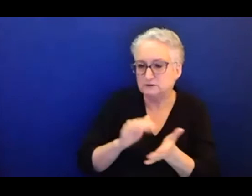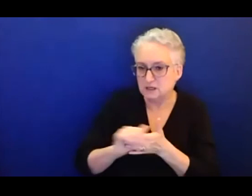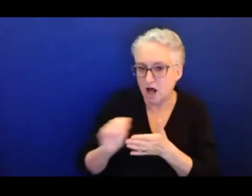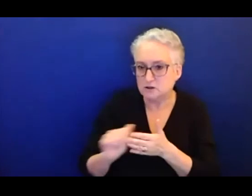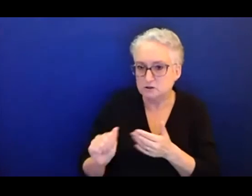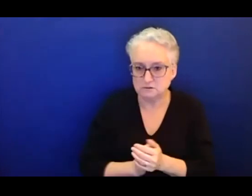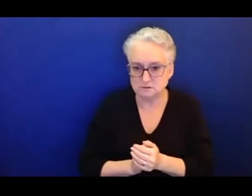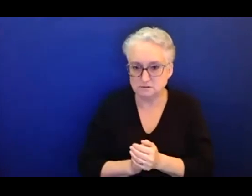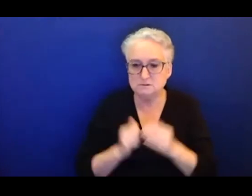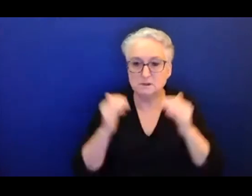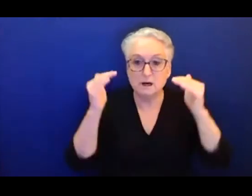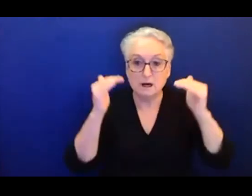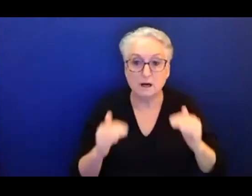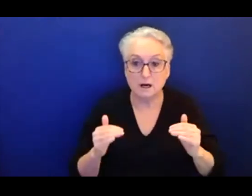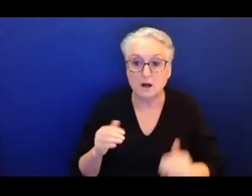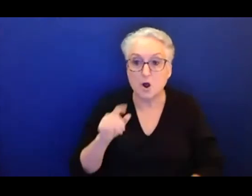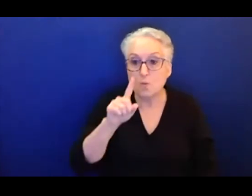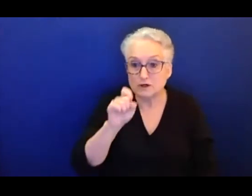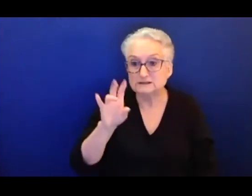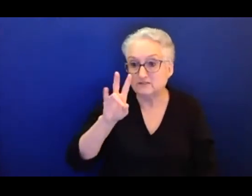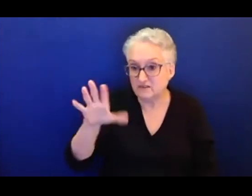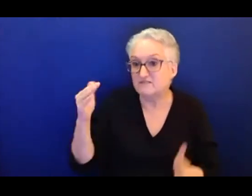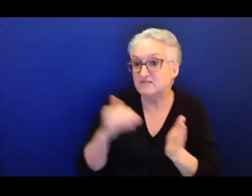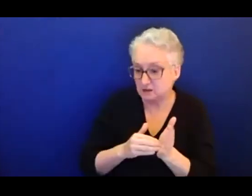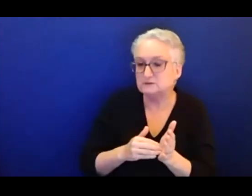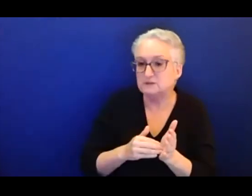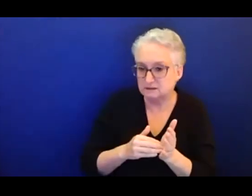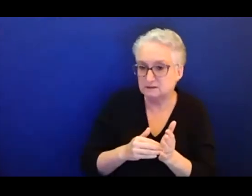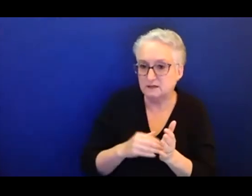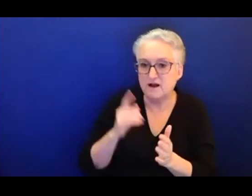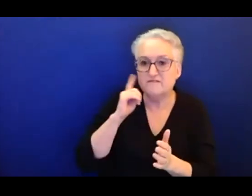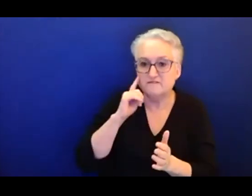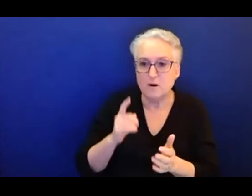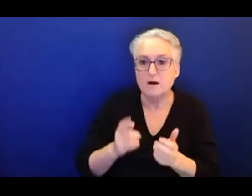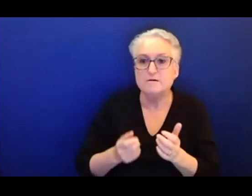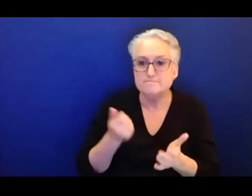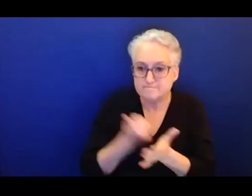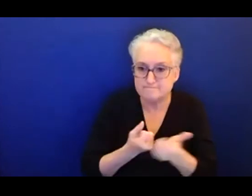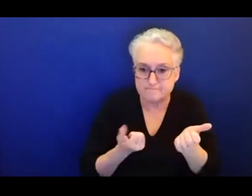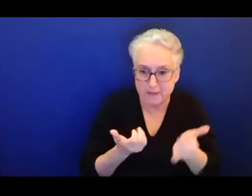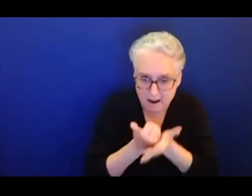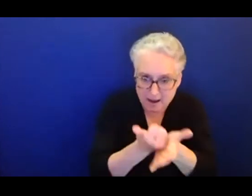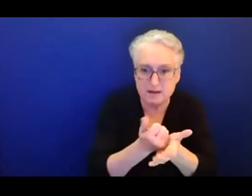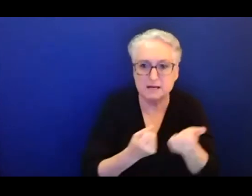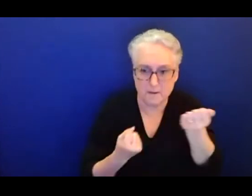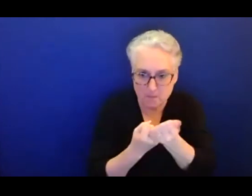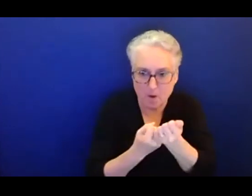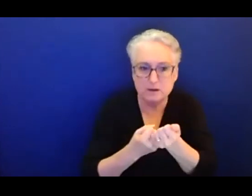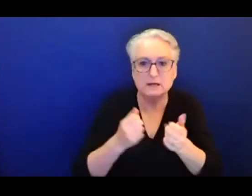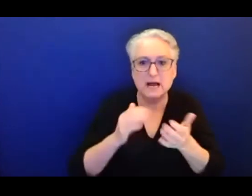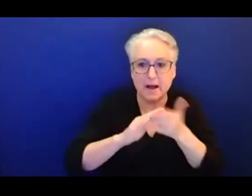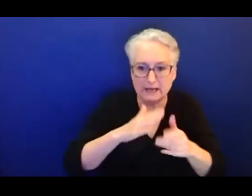to the neighborhood to our neighborhoods in the city of Rochester. Are there any questions from the